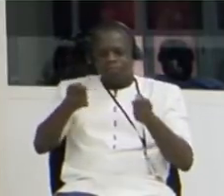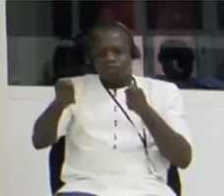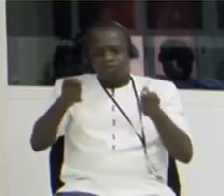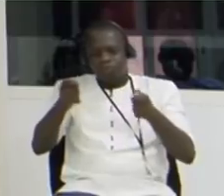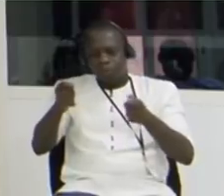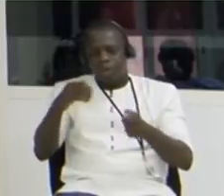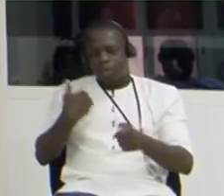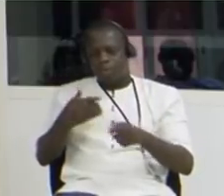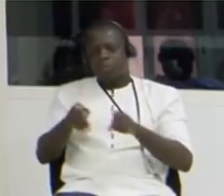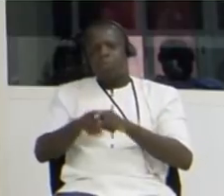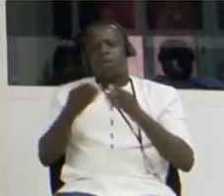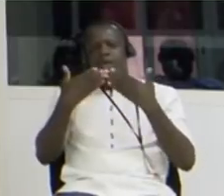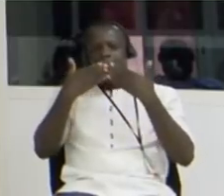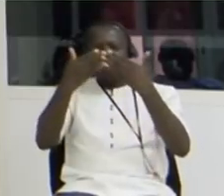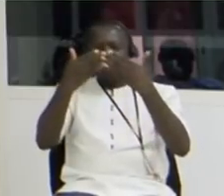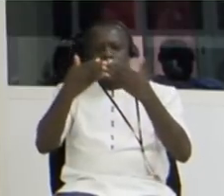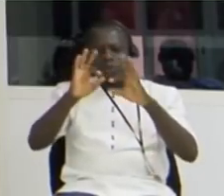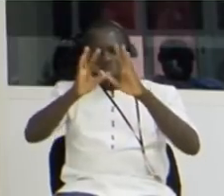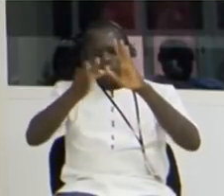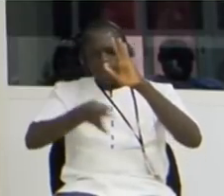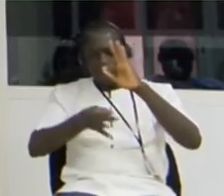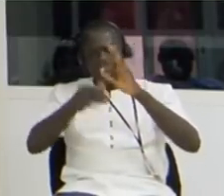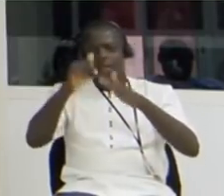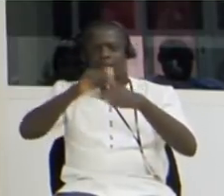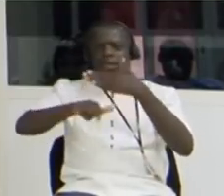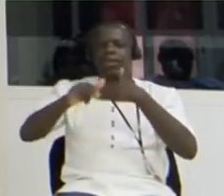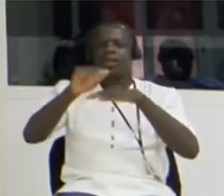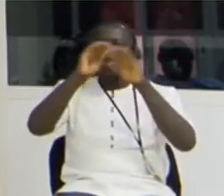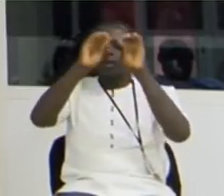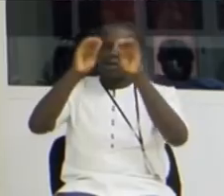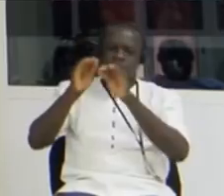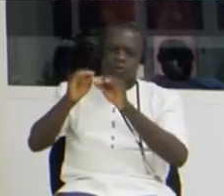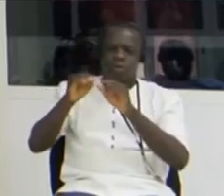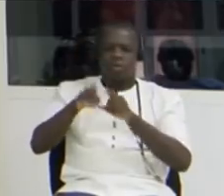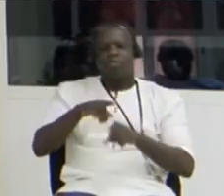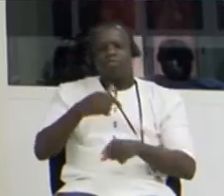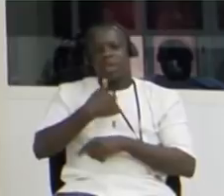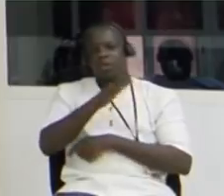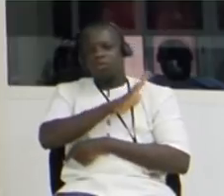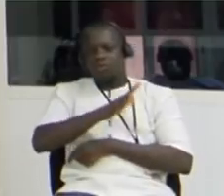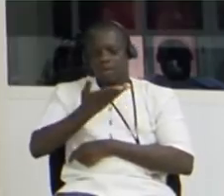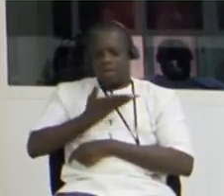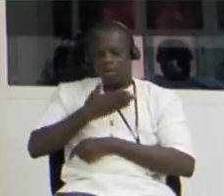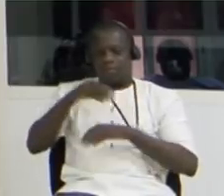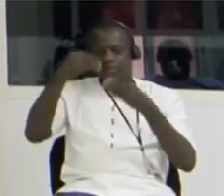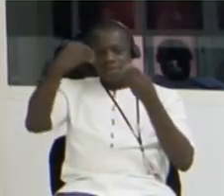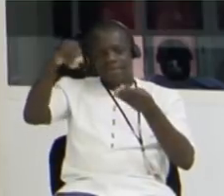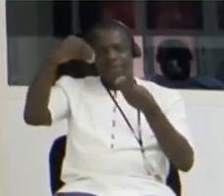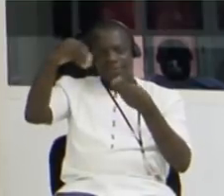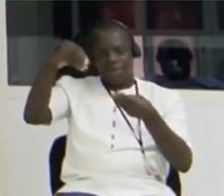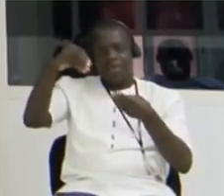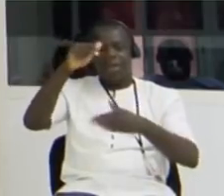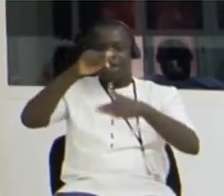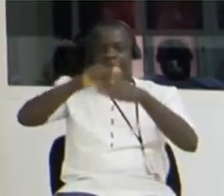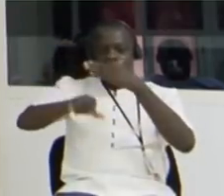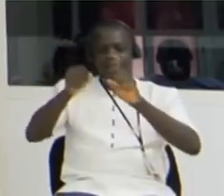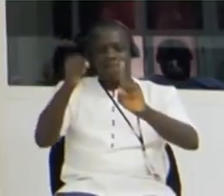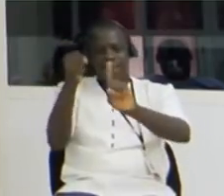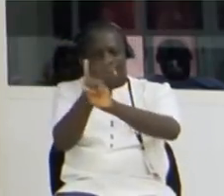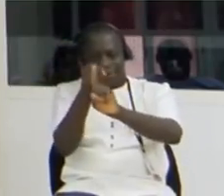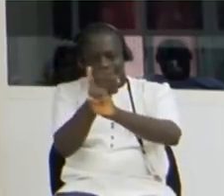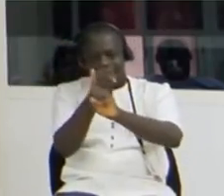education technology in education. I also have certificates in guidance and